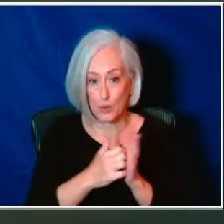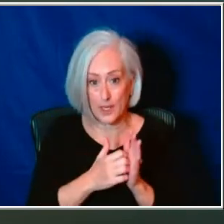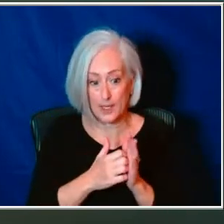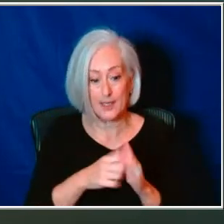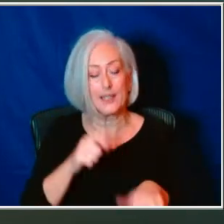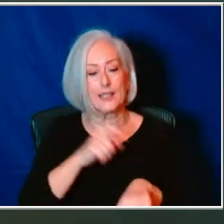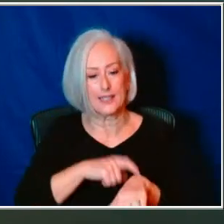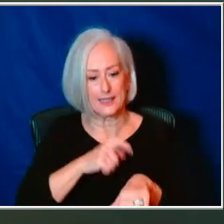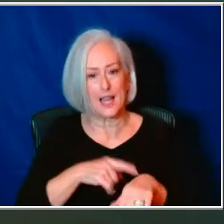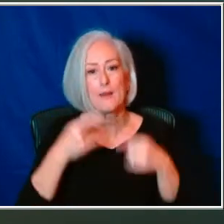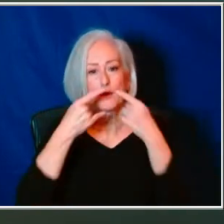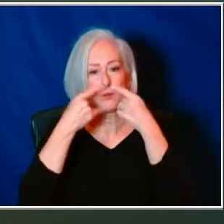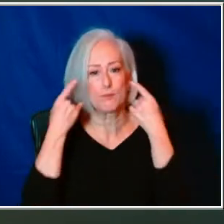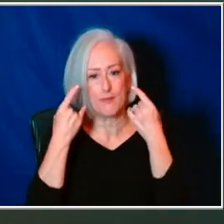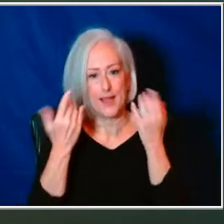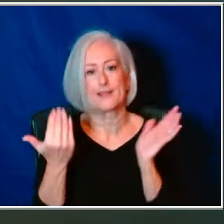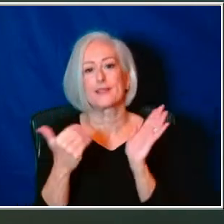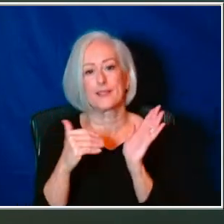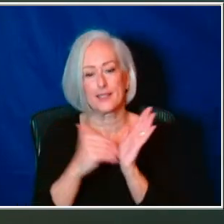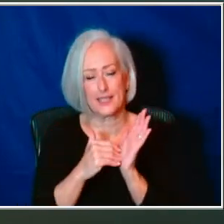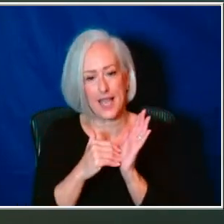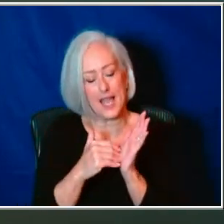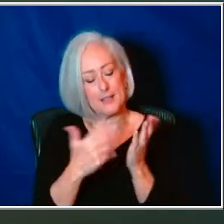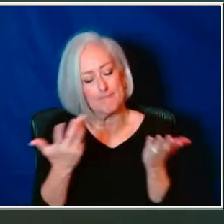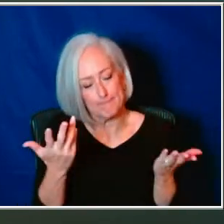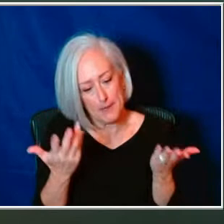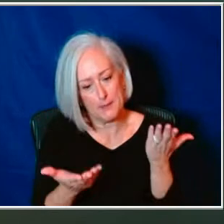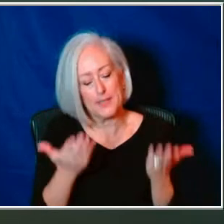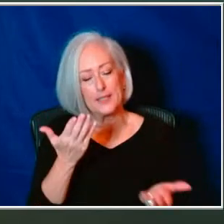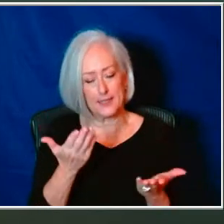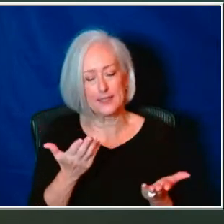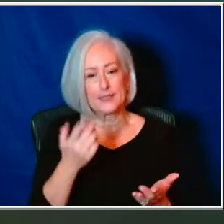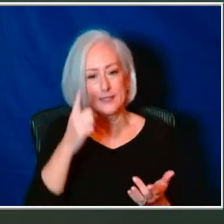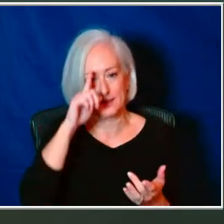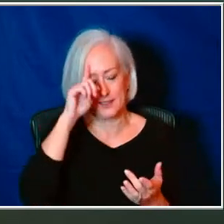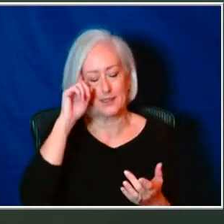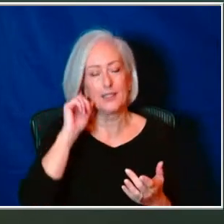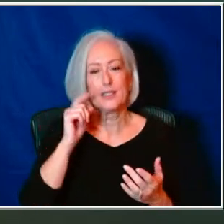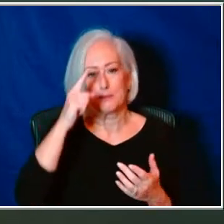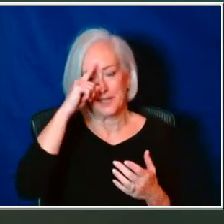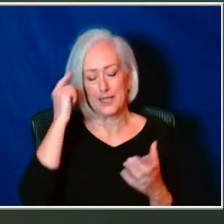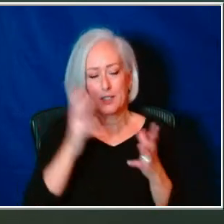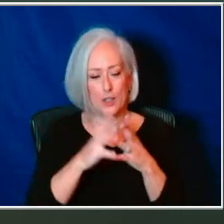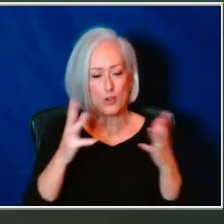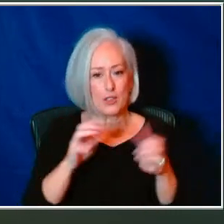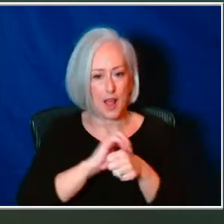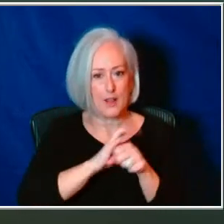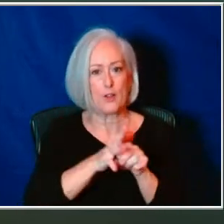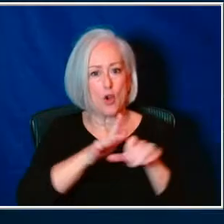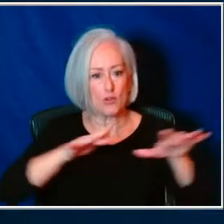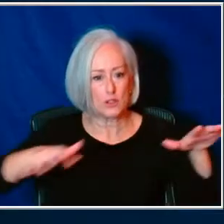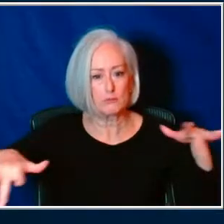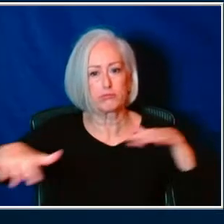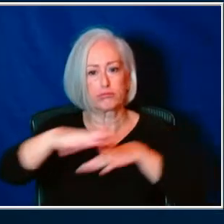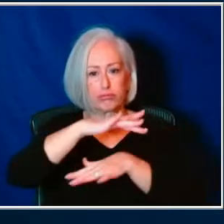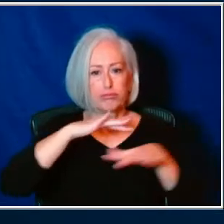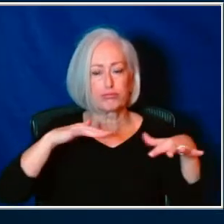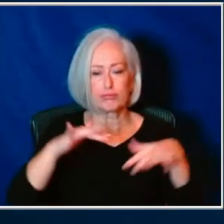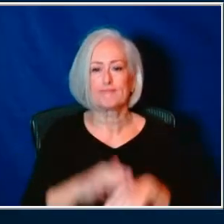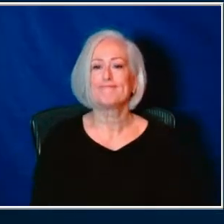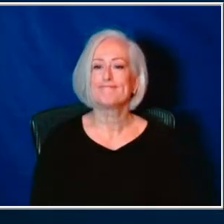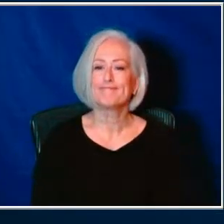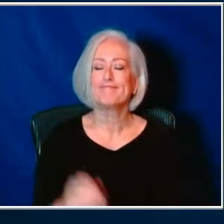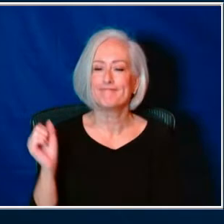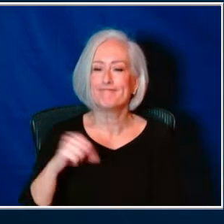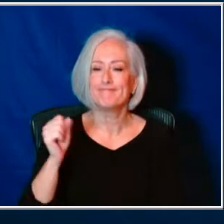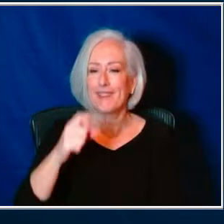mask wearing a little more seriously when you're out in public, given how much COVID there is out there. Yeah, and I think so, and